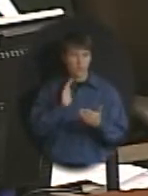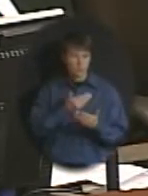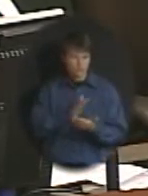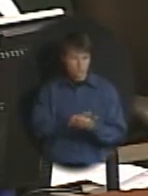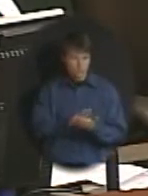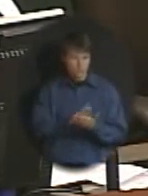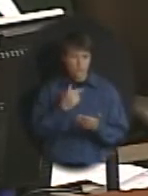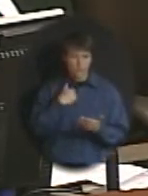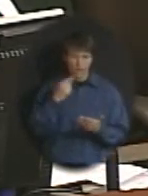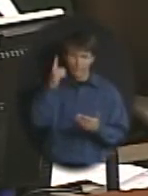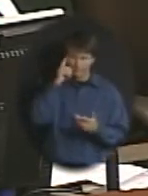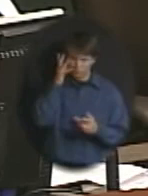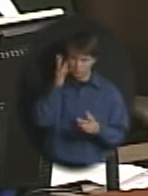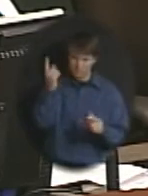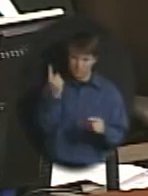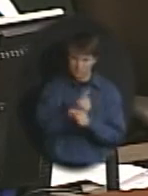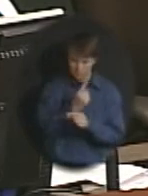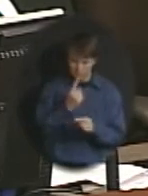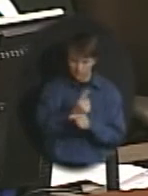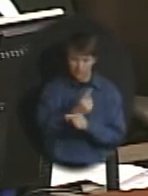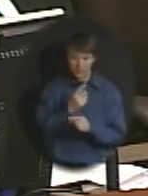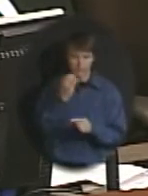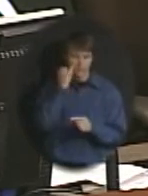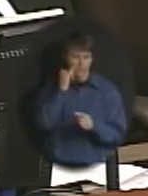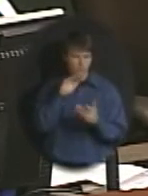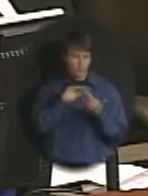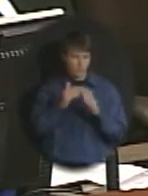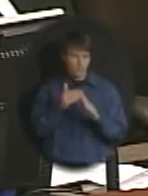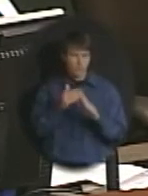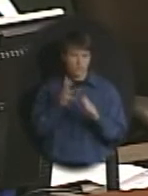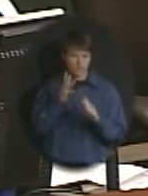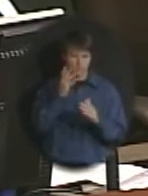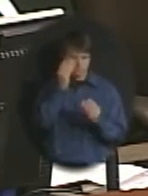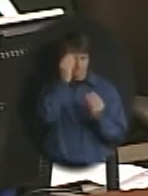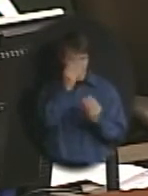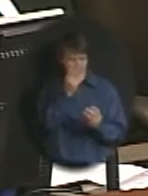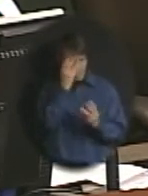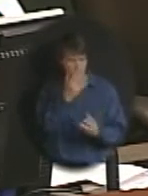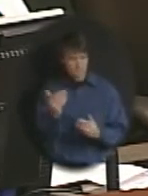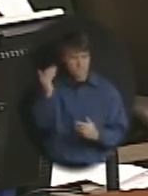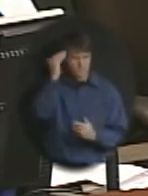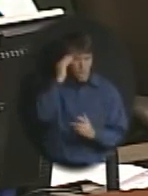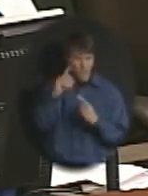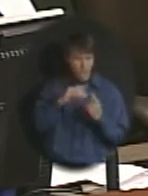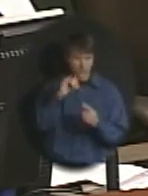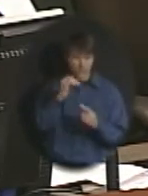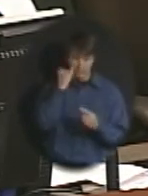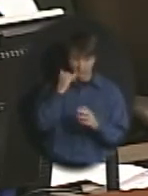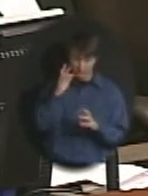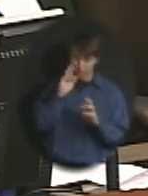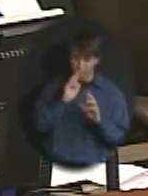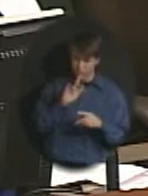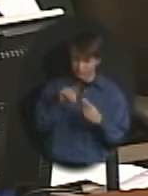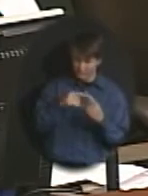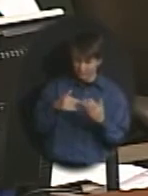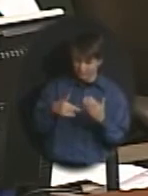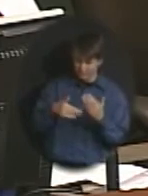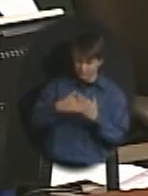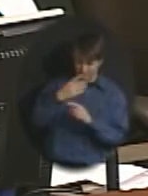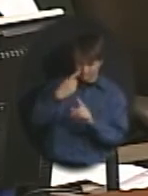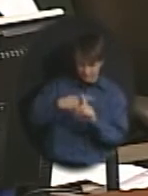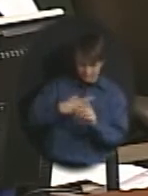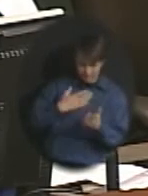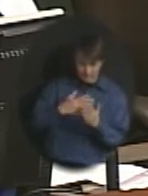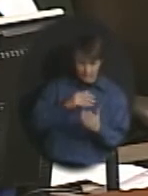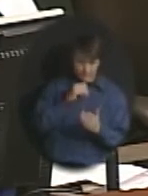be appropriate if our community was informed about that, and if we had a report on that next month, maybe, rather than